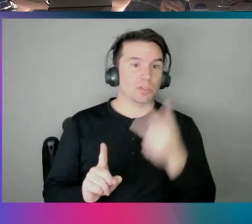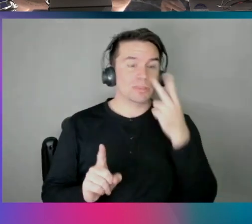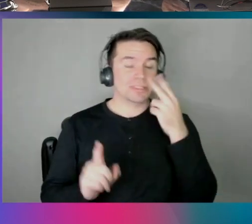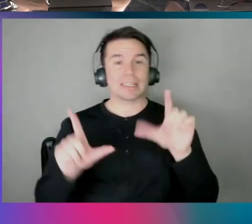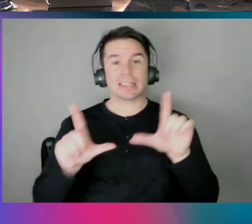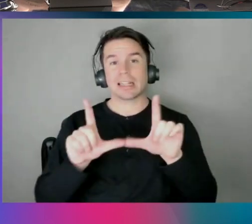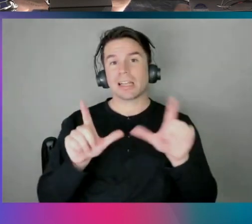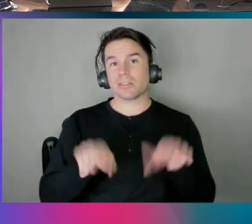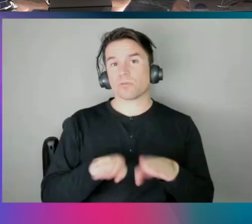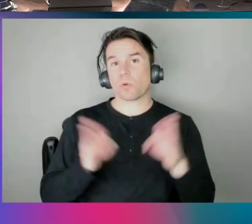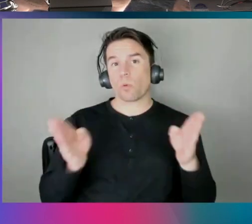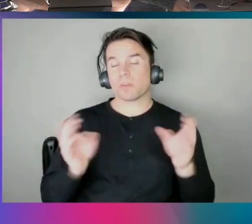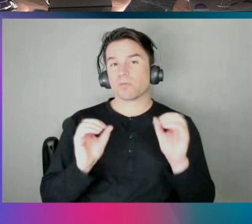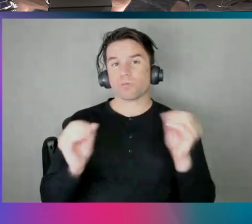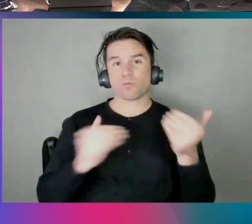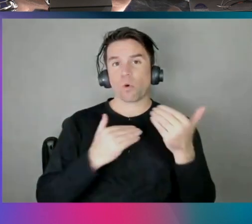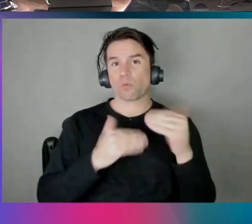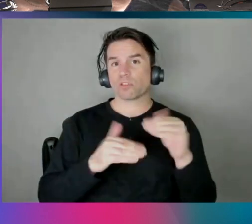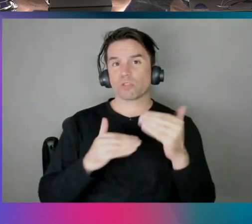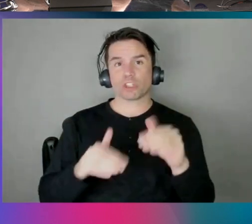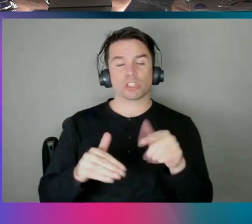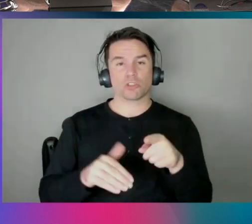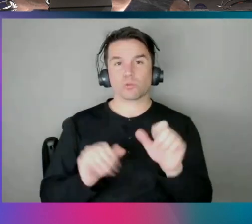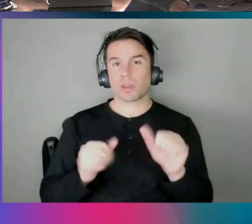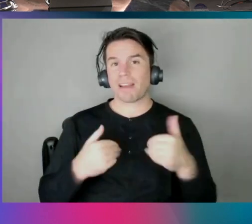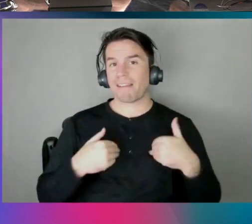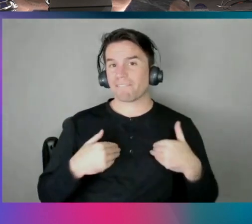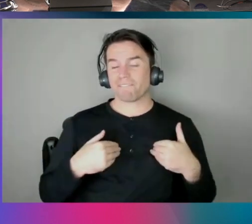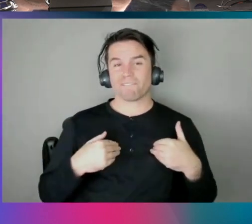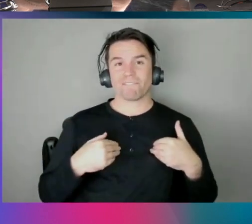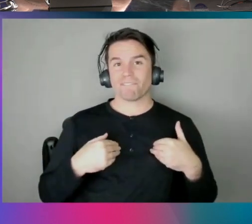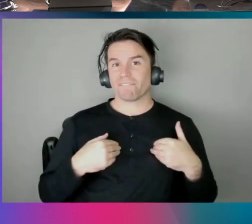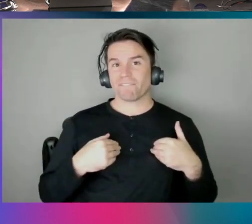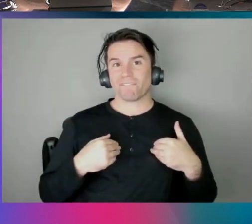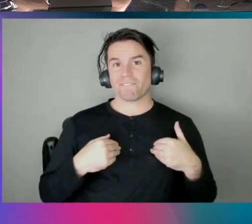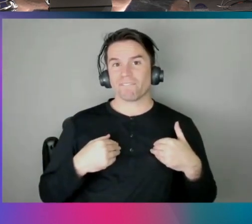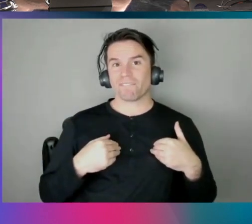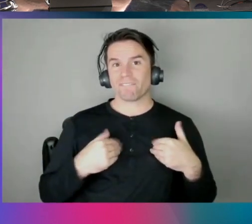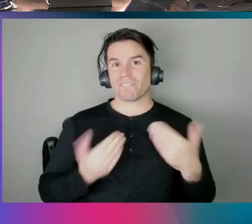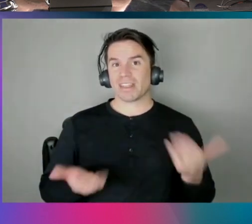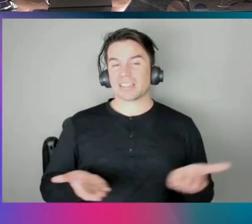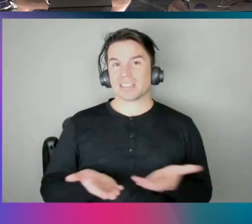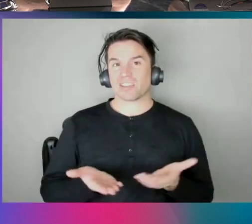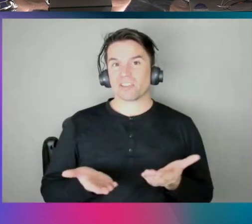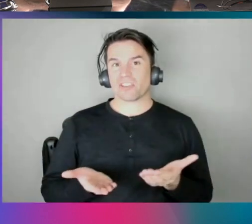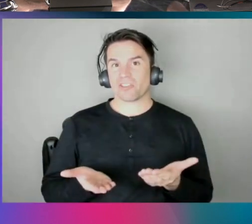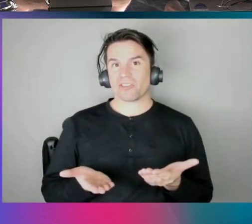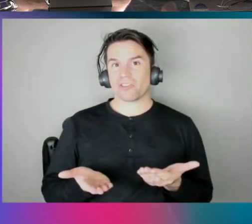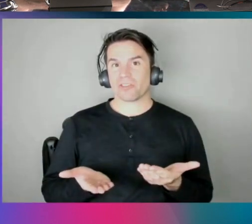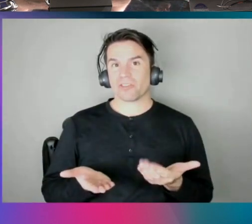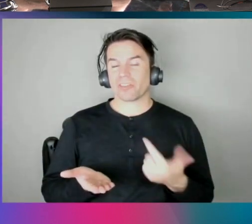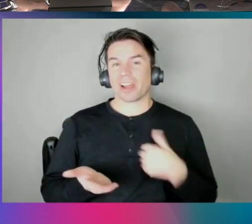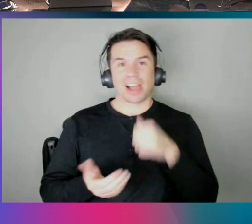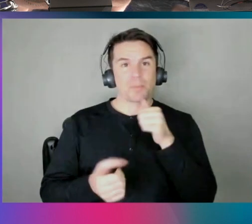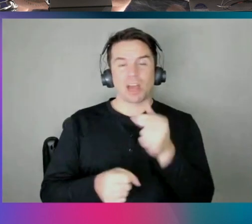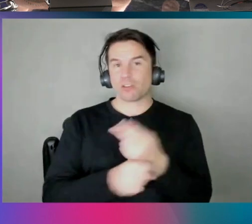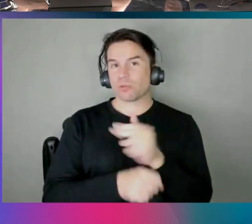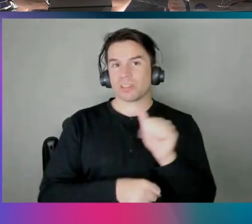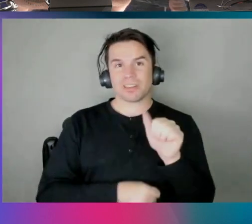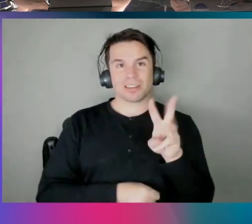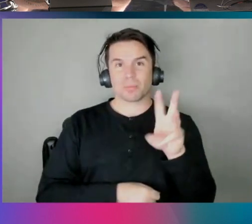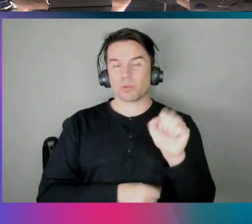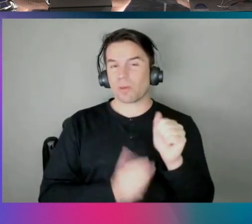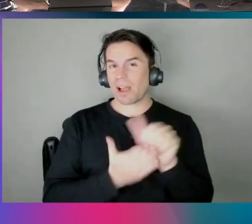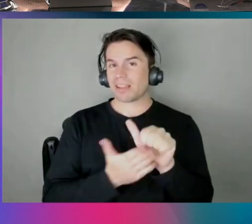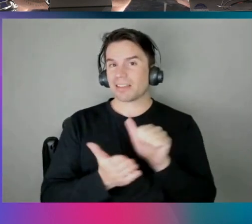no restriction. You can have this, and here I'm not using any AWS account, so anyone really can come